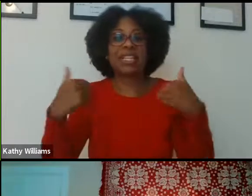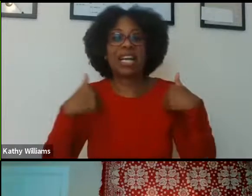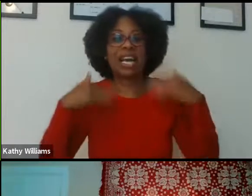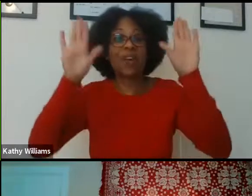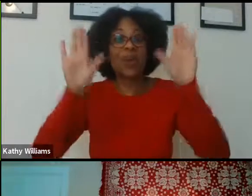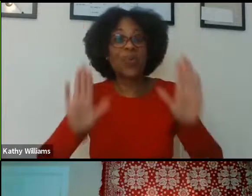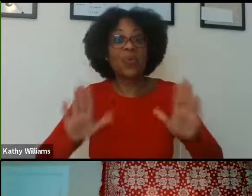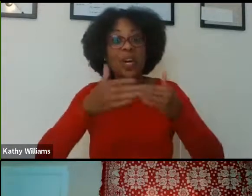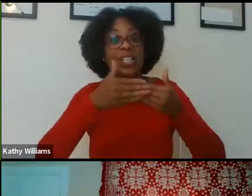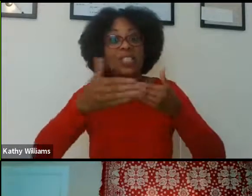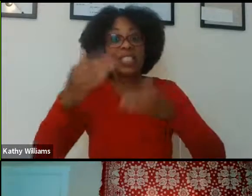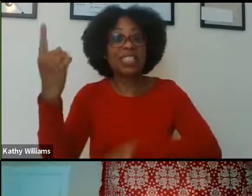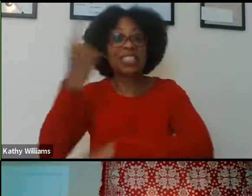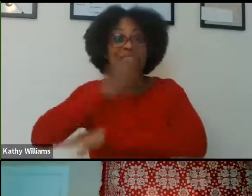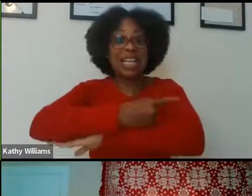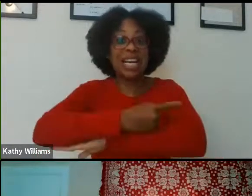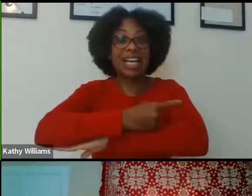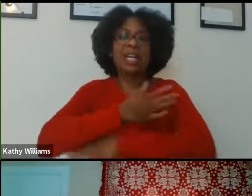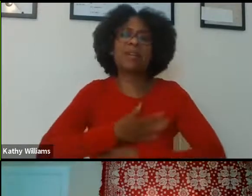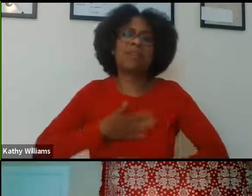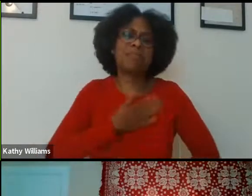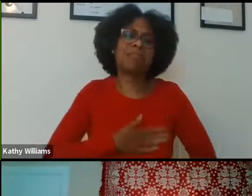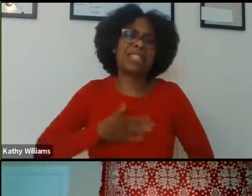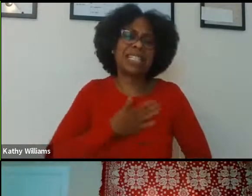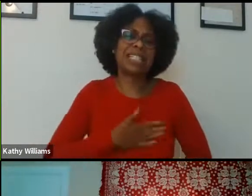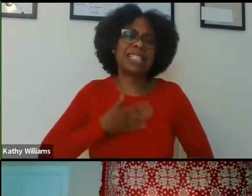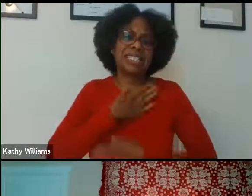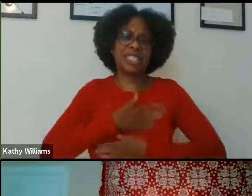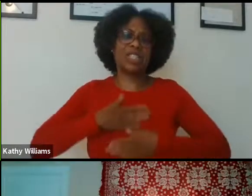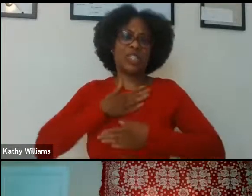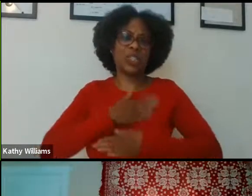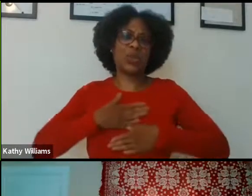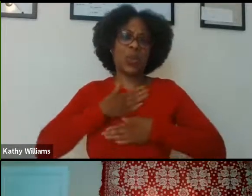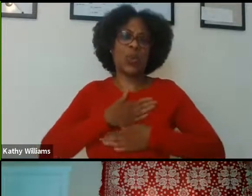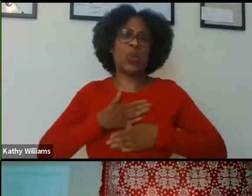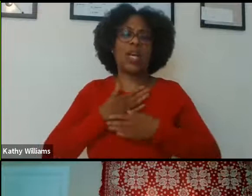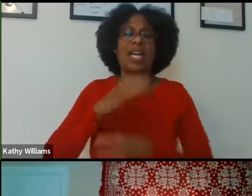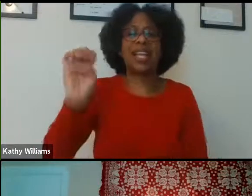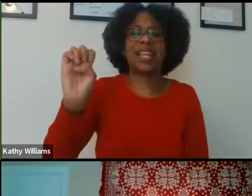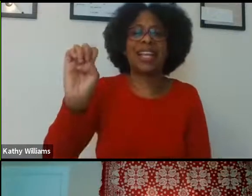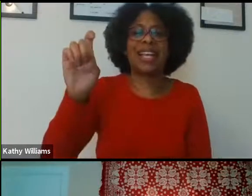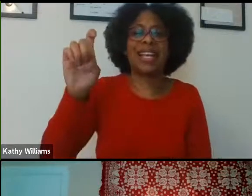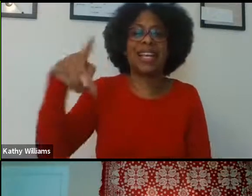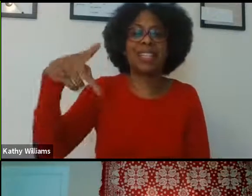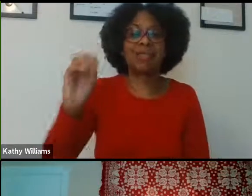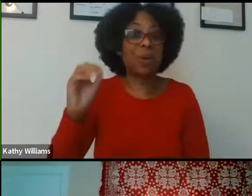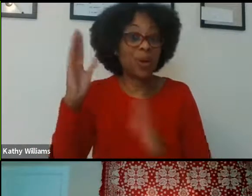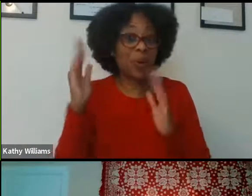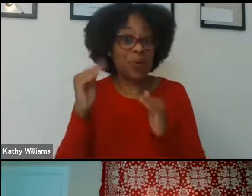great rest of the day, and please enjoy the expo, and hopefully I'll see some of you later on